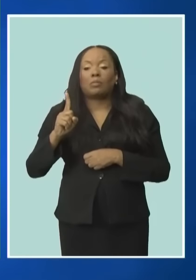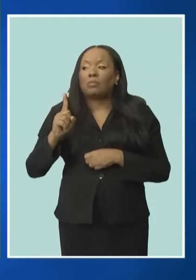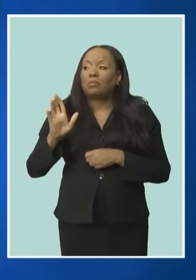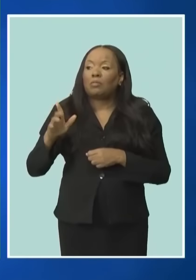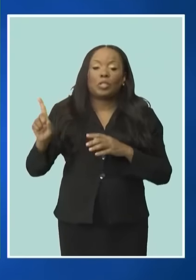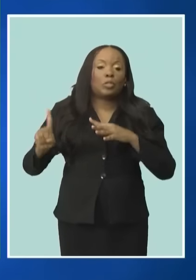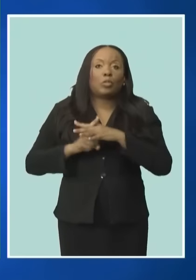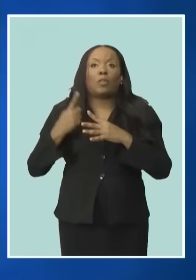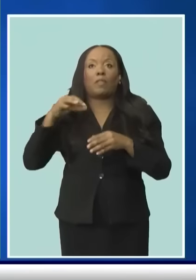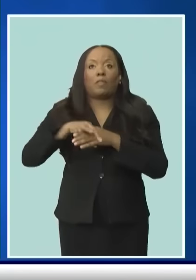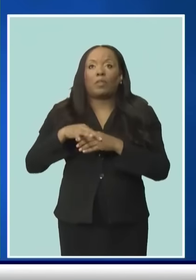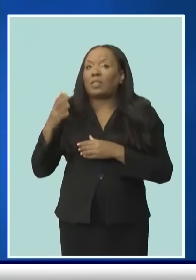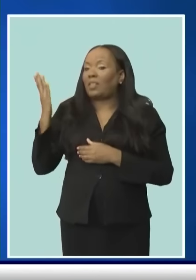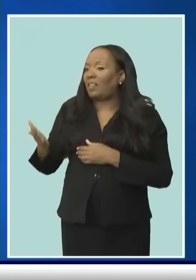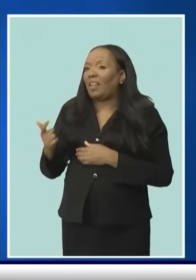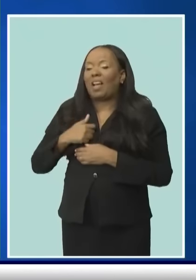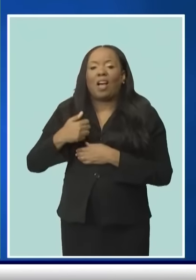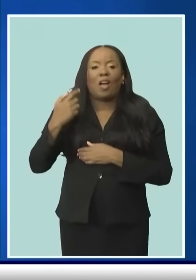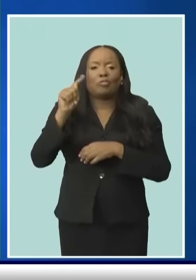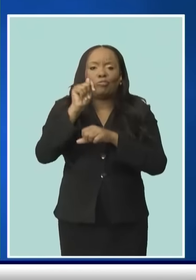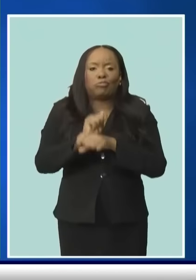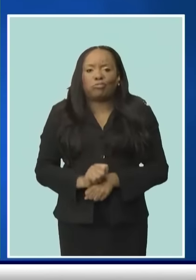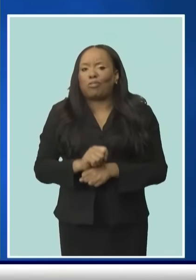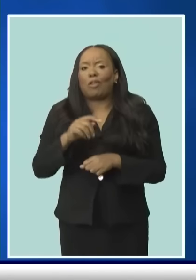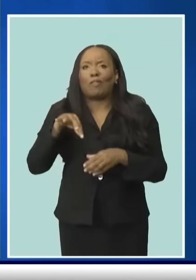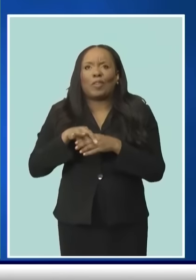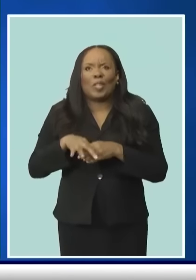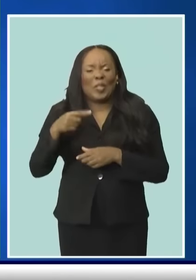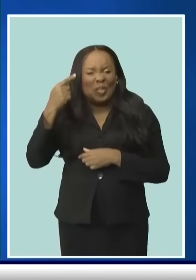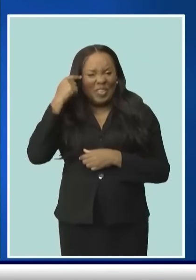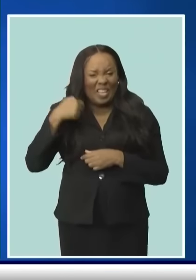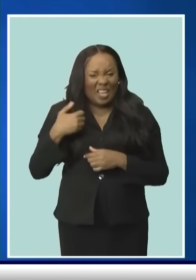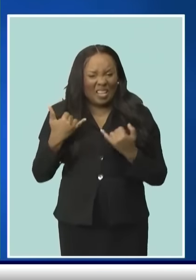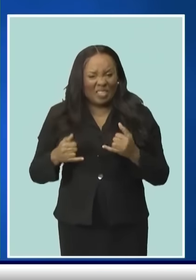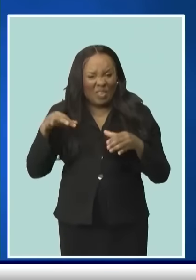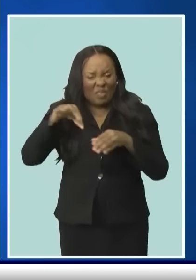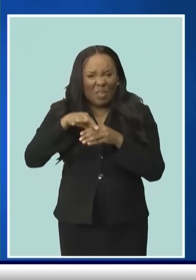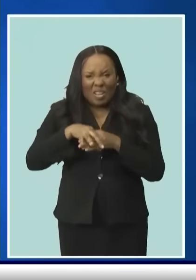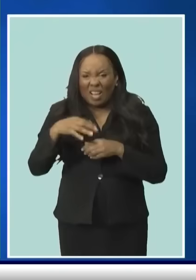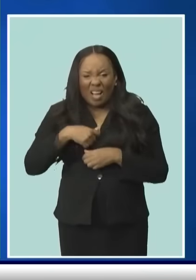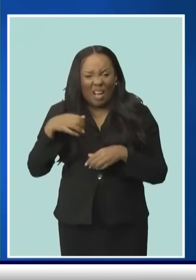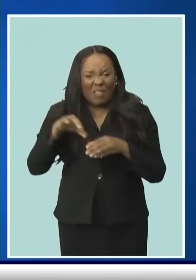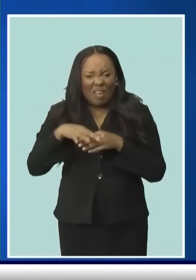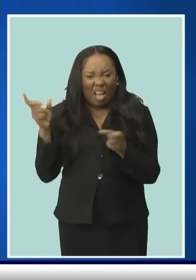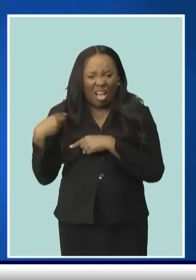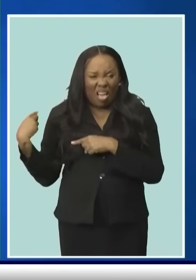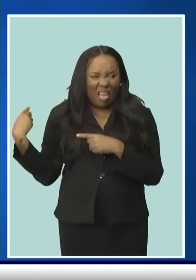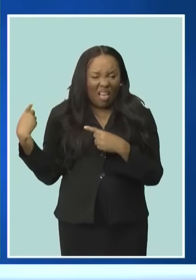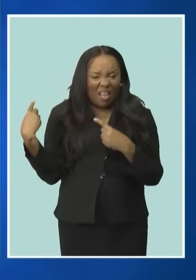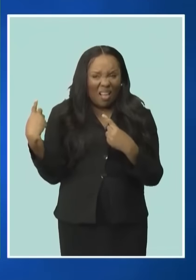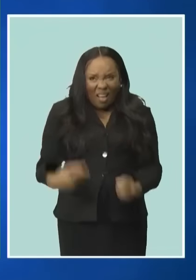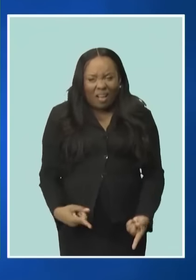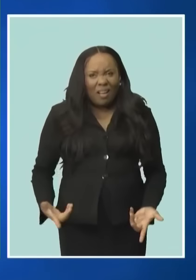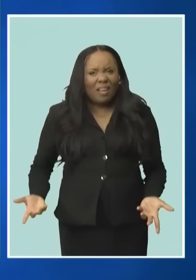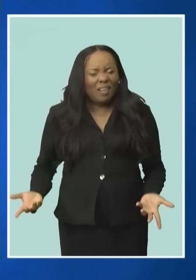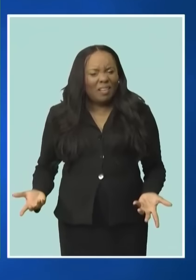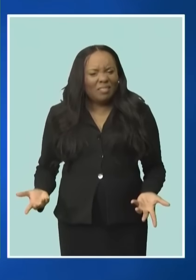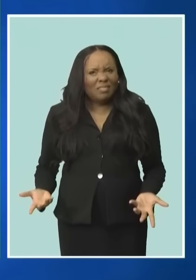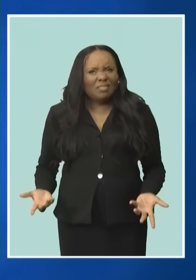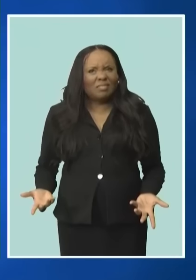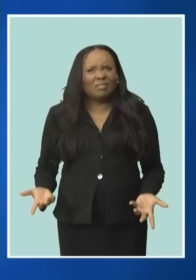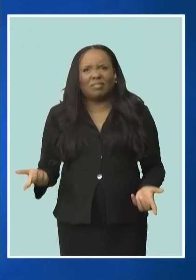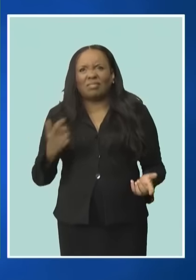vote. I customer vote and I said, 80 years, I think I know come down. I went to every session we had. So I